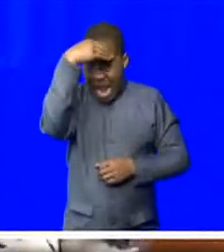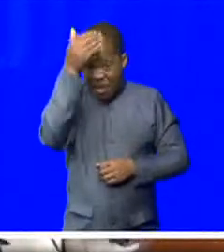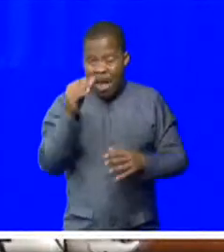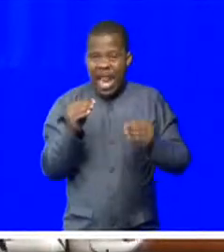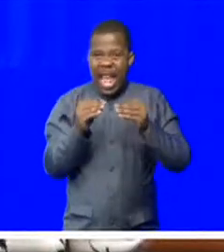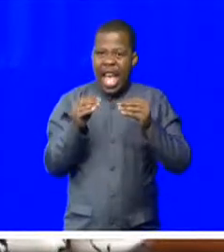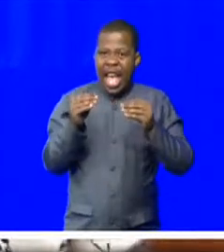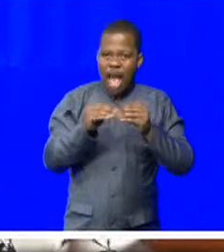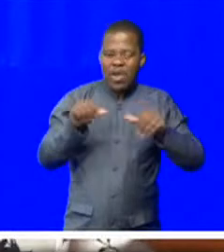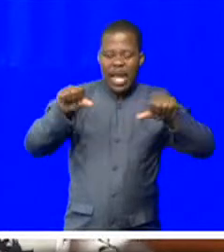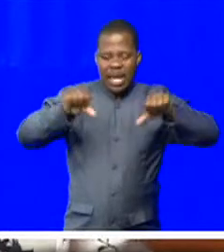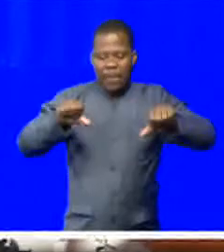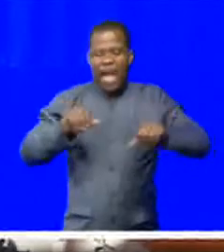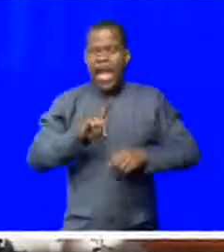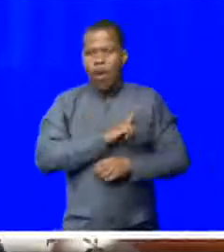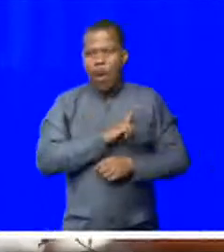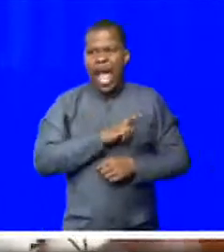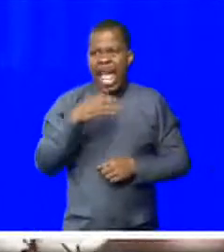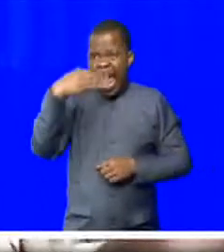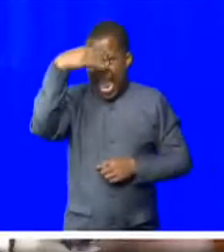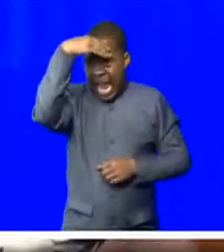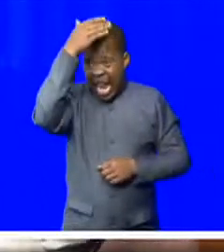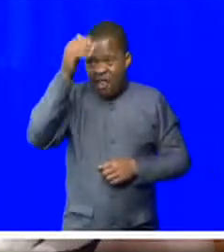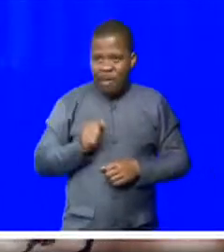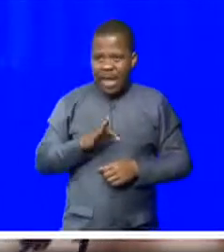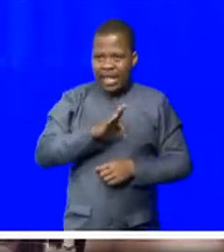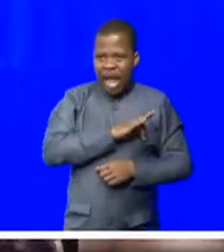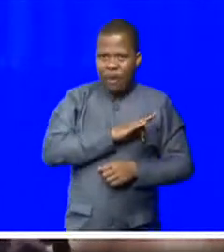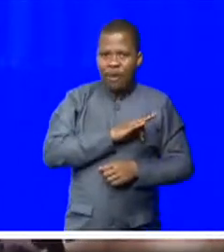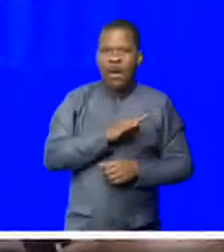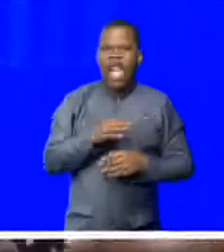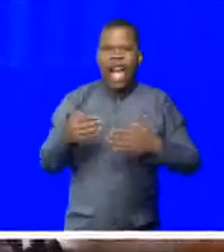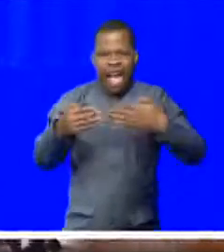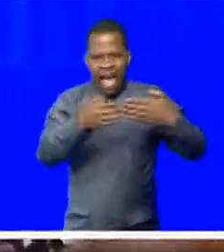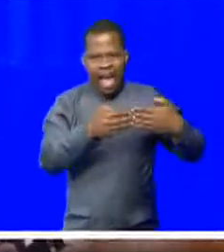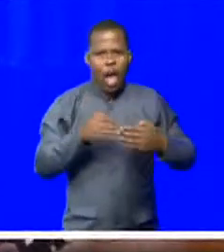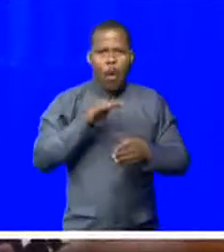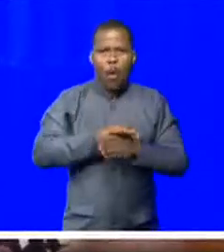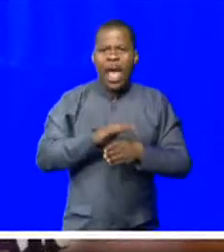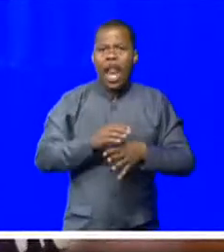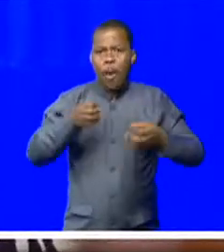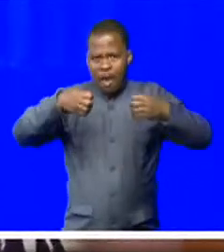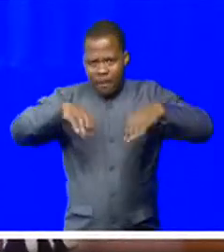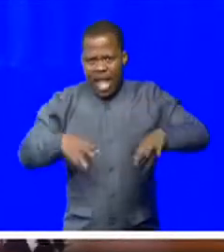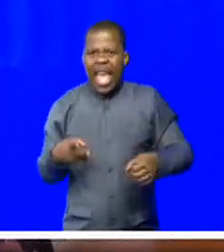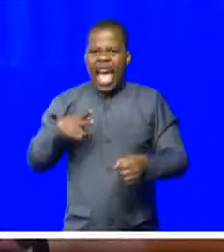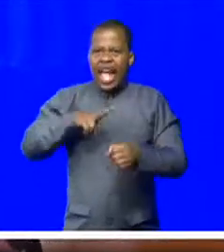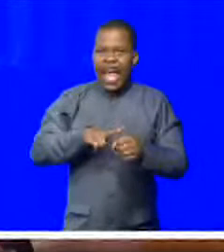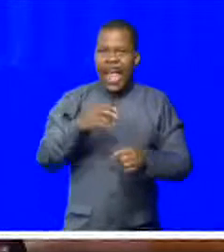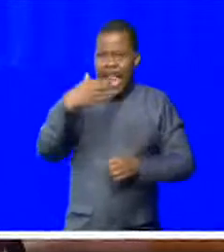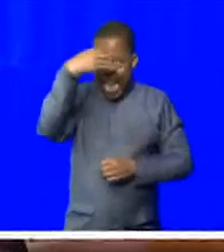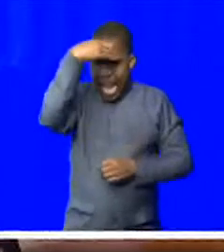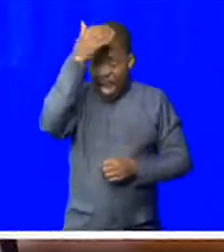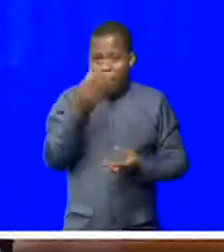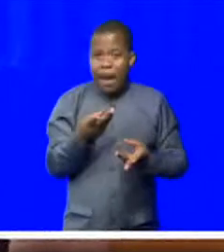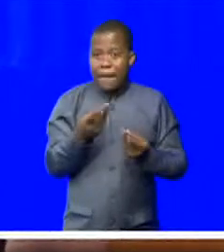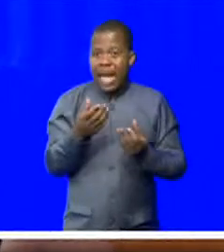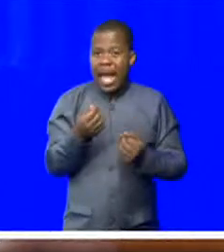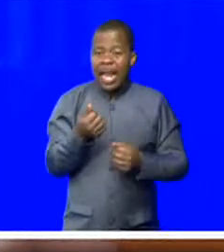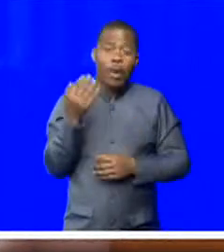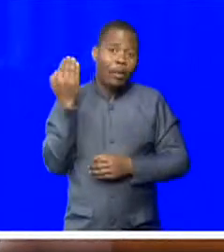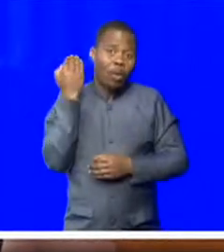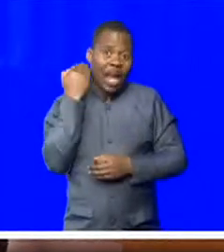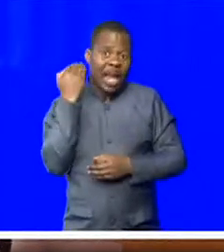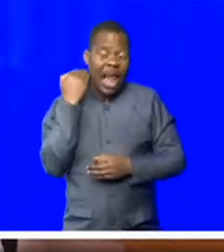by civil servants, and the government uses a lot of money to maintain these houses. Senator Khanyisile was seconded by